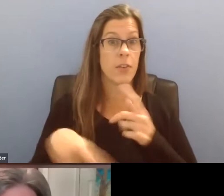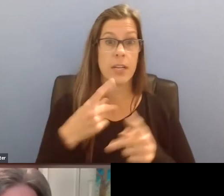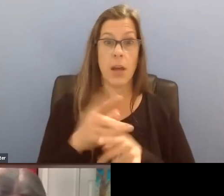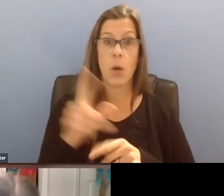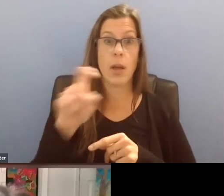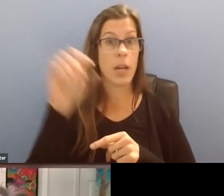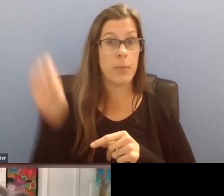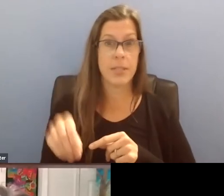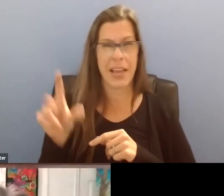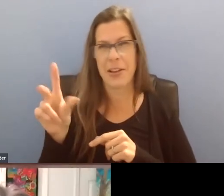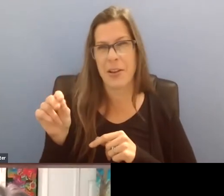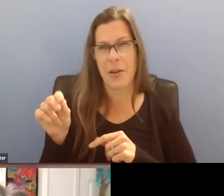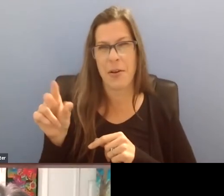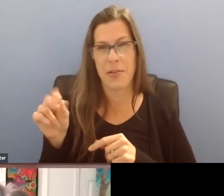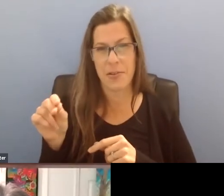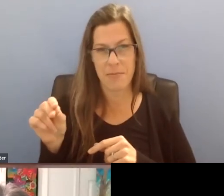challenges.